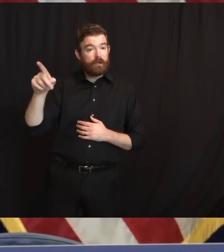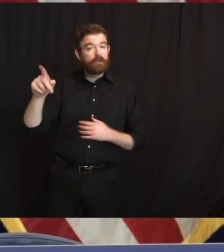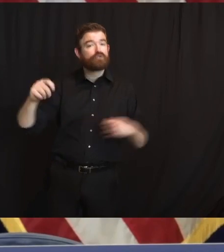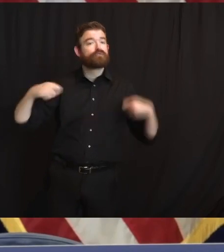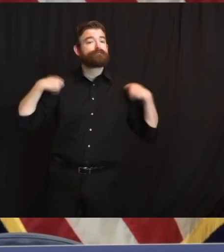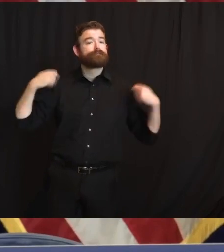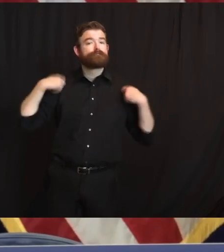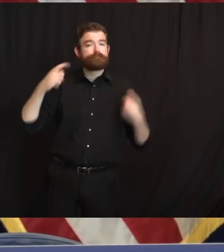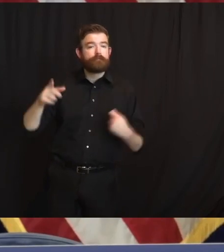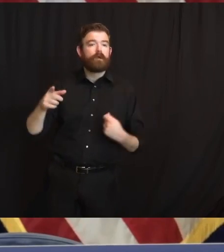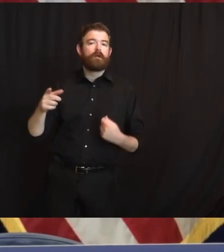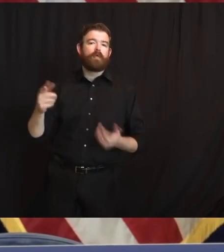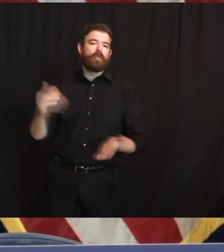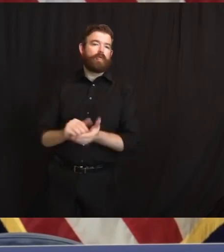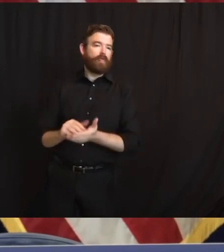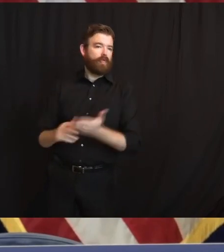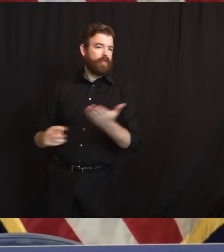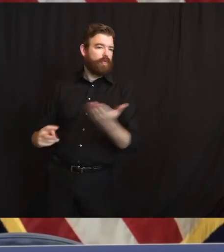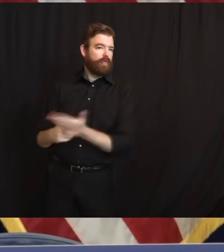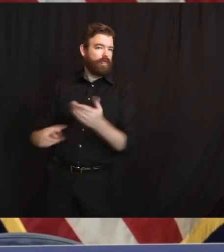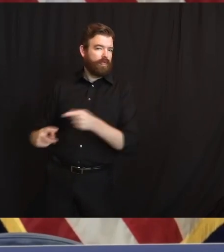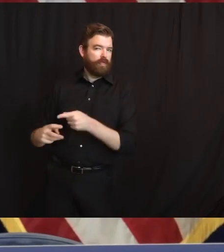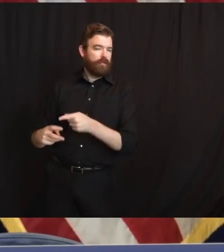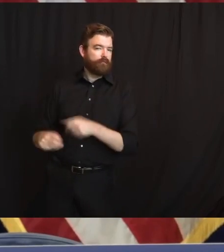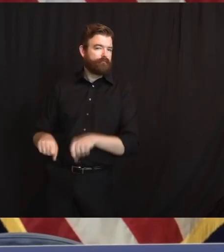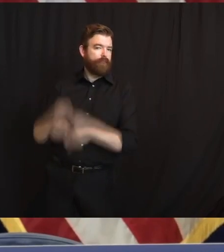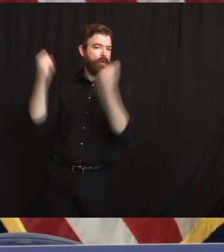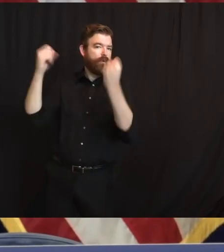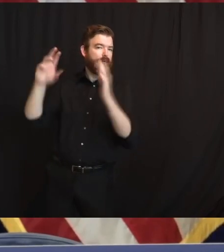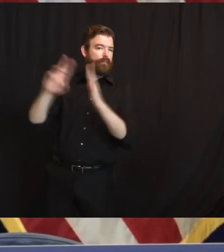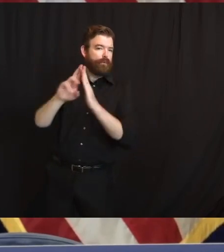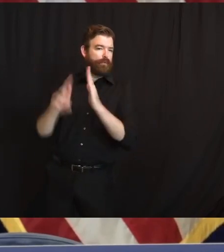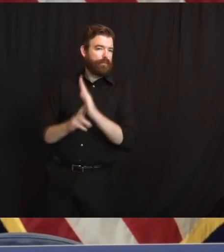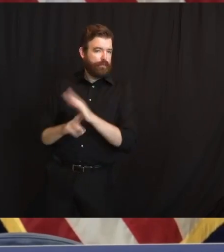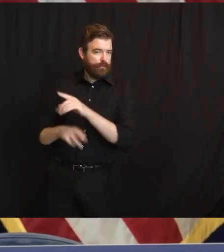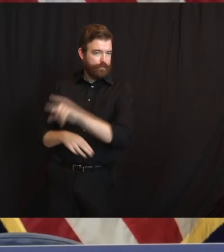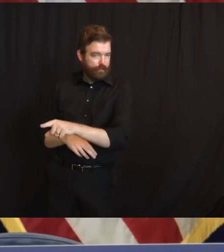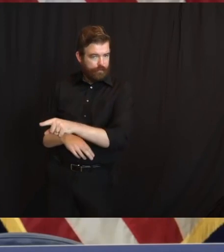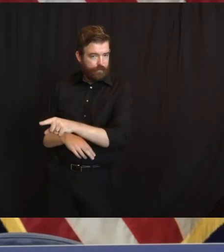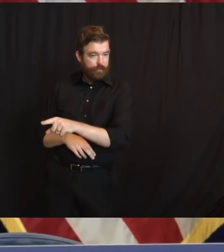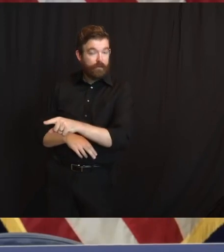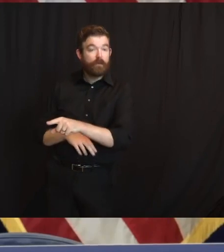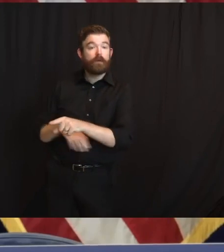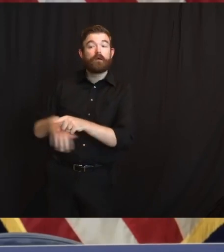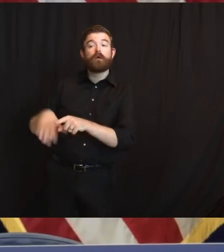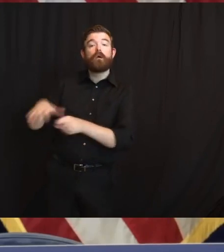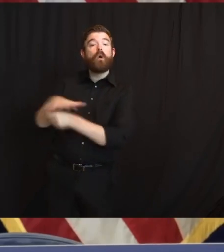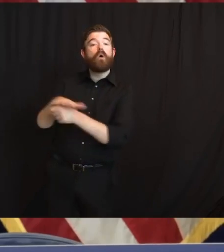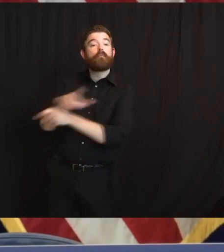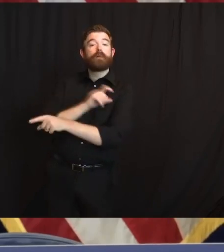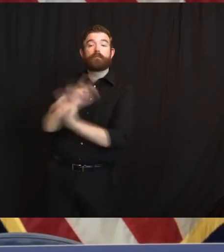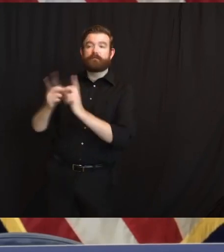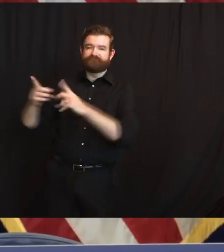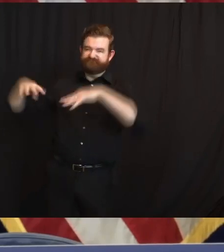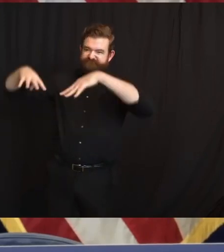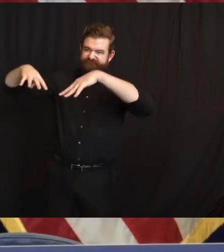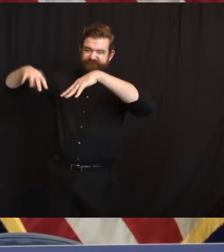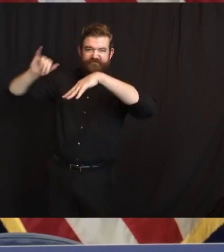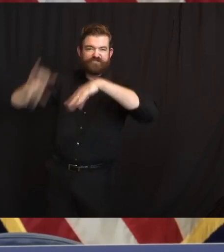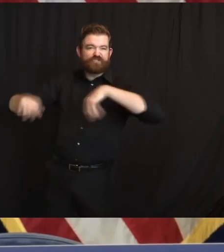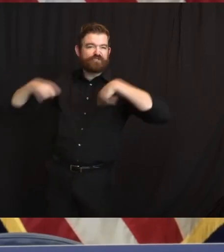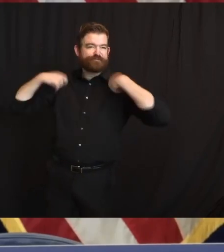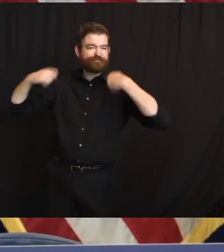violation. As I had said last week, Linden Police Department and local health officials would be monitoring that gym. The gym